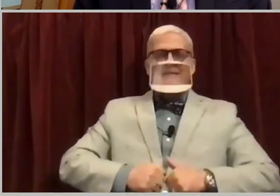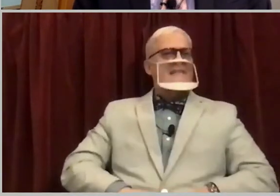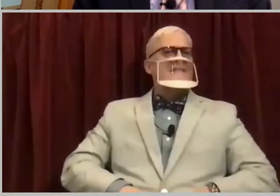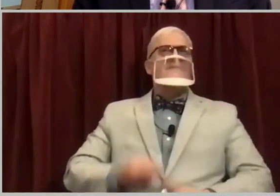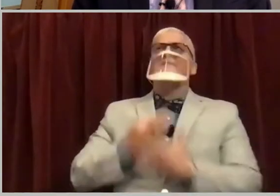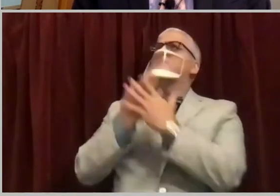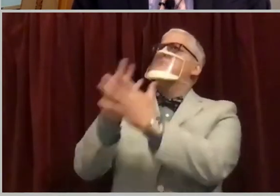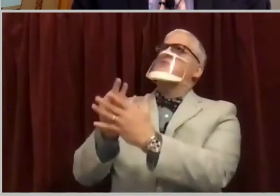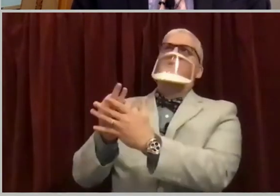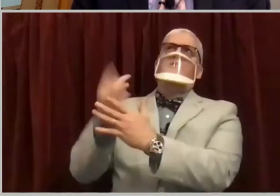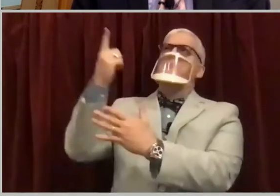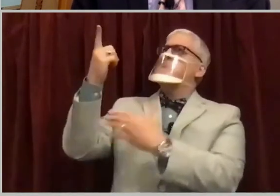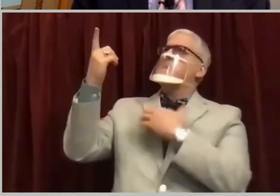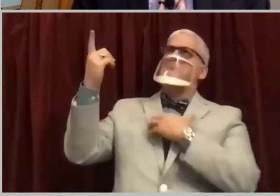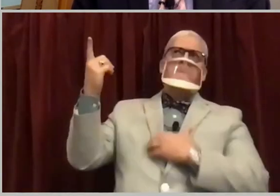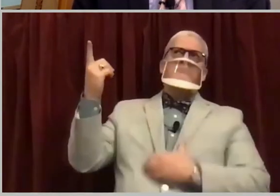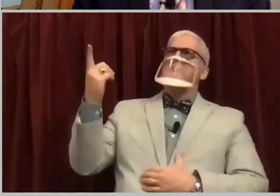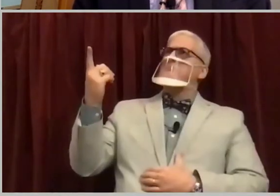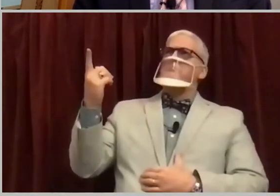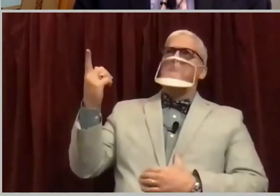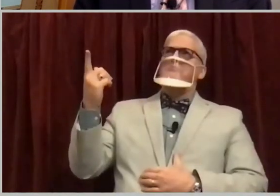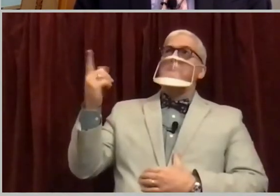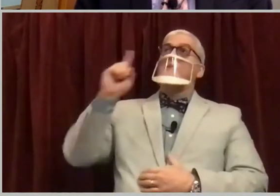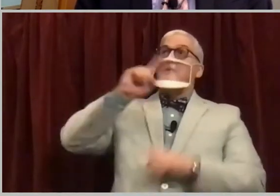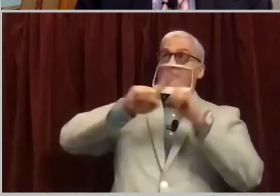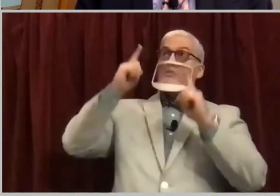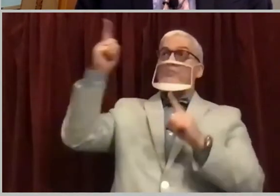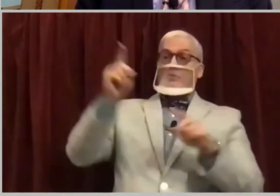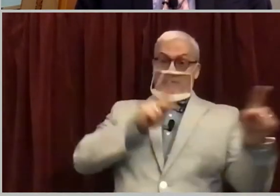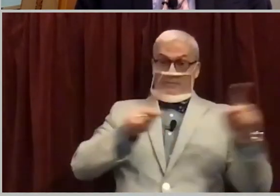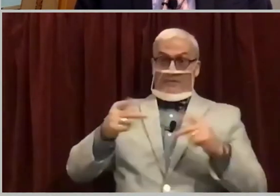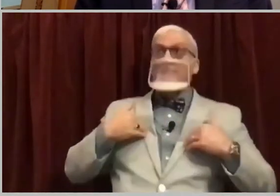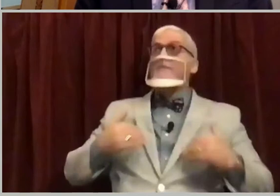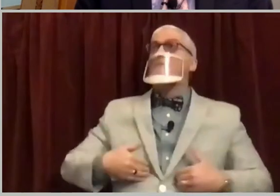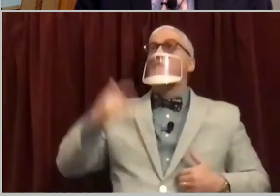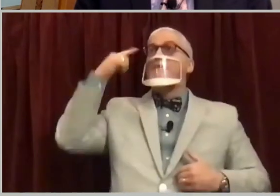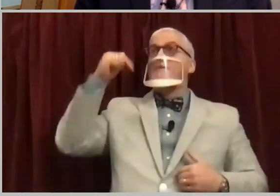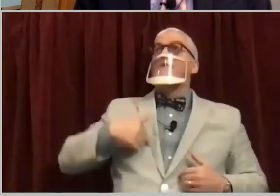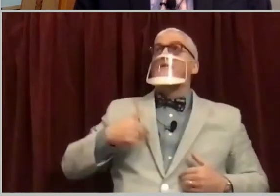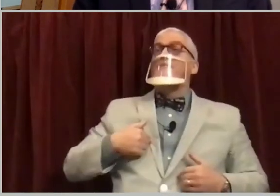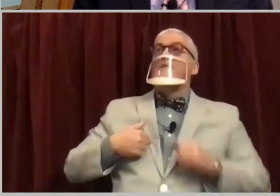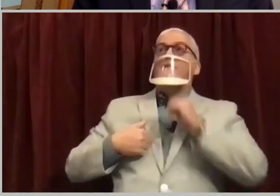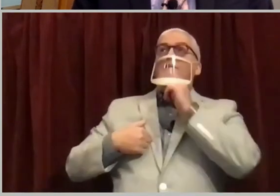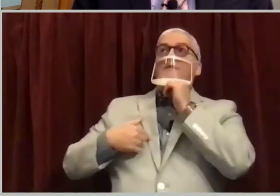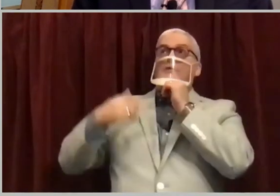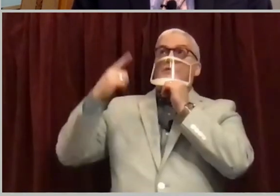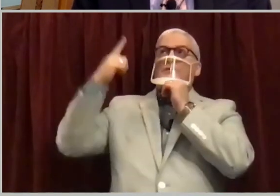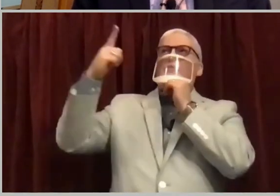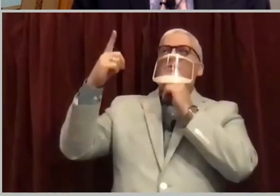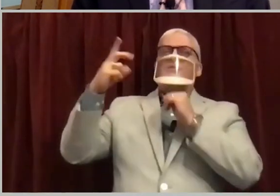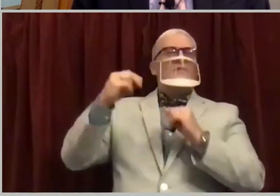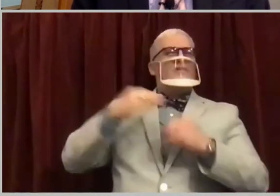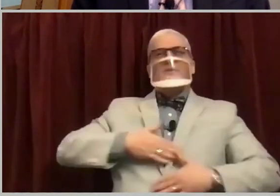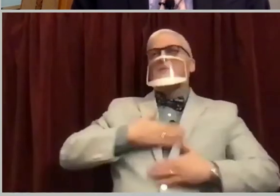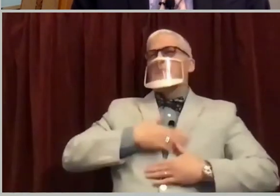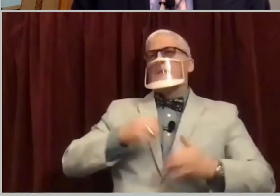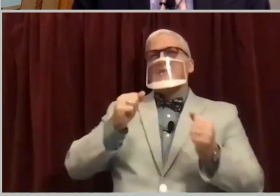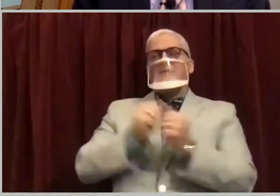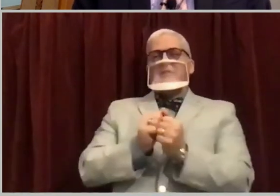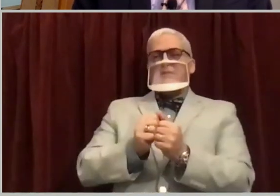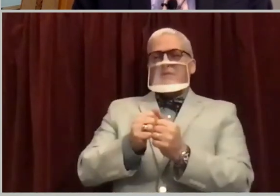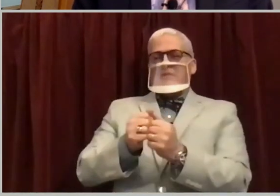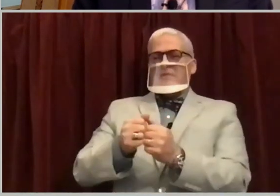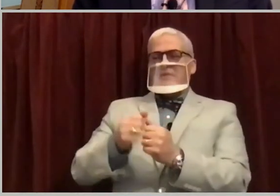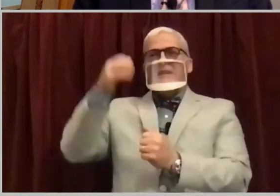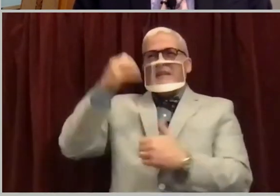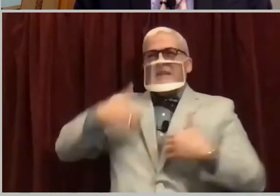desire, but a body you prepared for me. With burnt offerings and sin offerings you were not pleased. Then I said, "Here